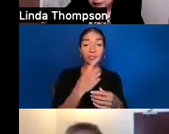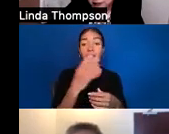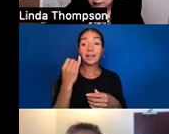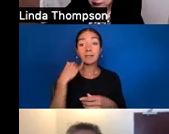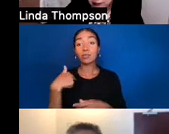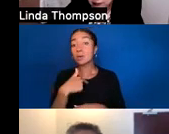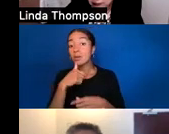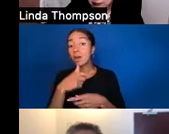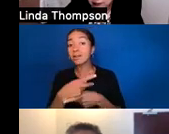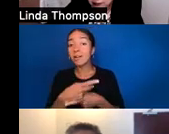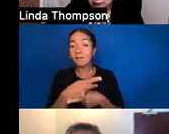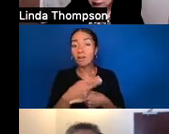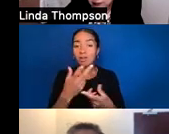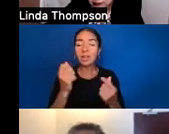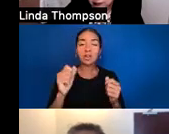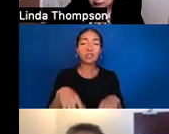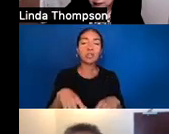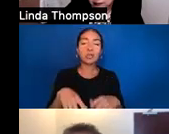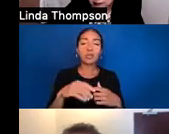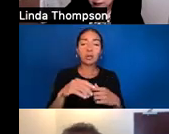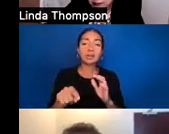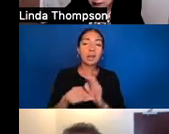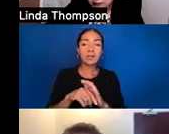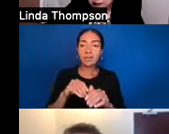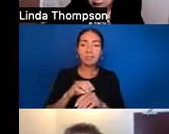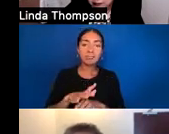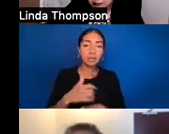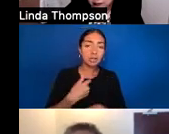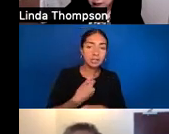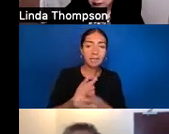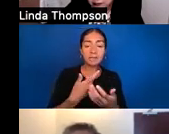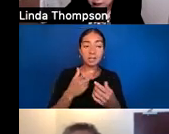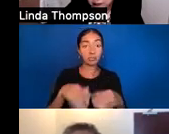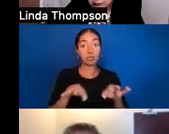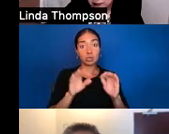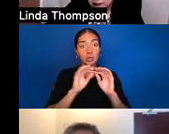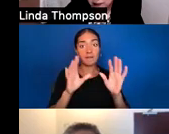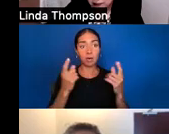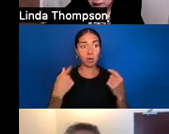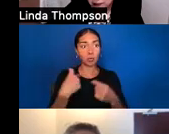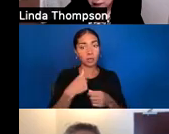in being clear with ourselves what we're capable of. Yeah.